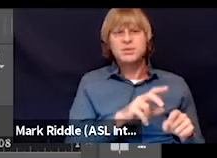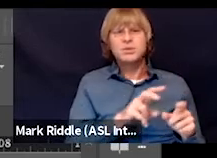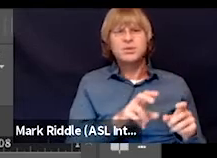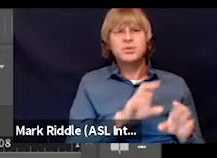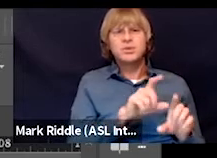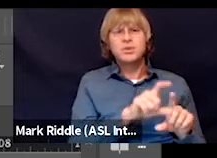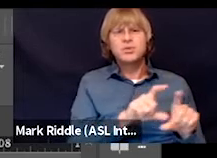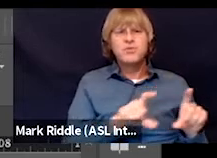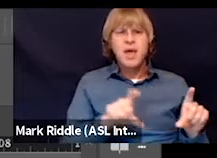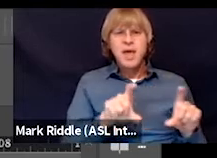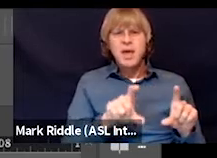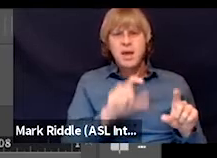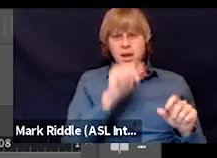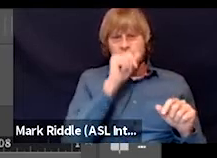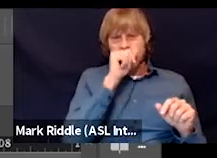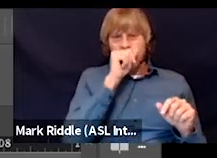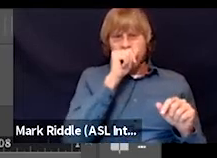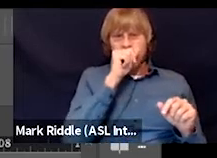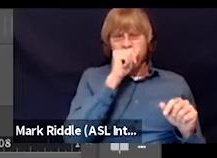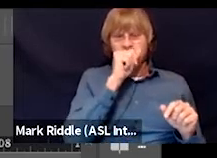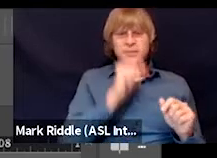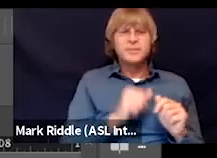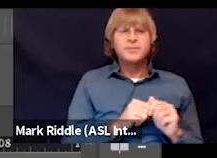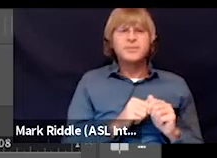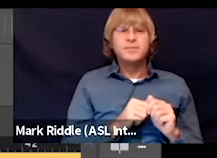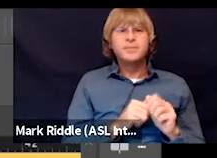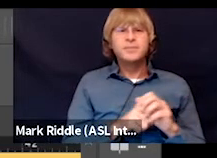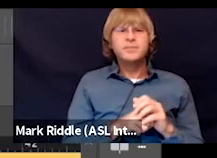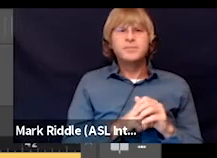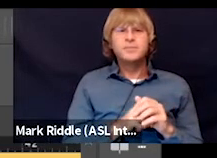that. And